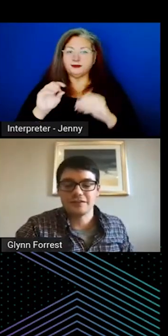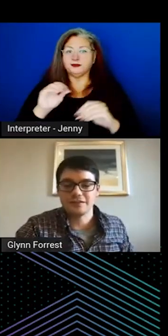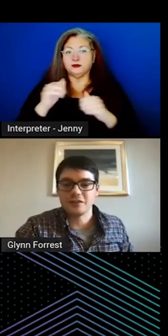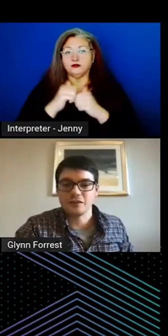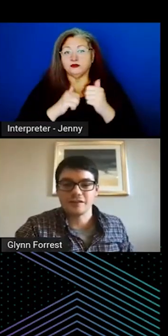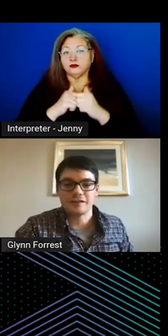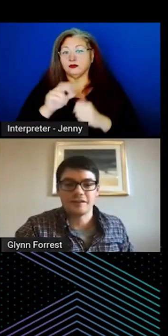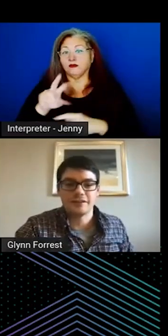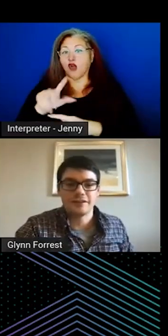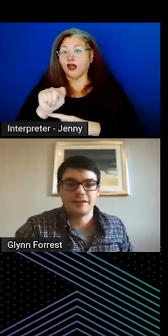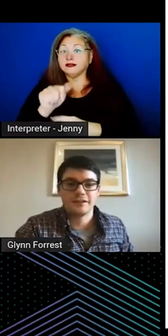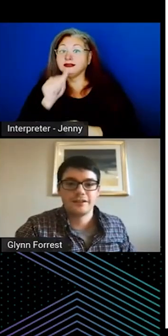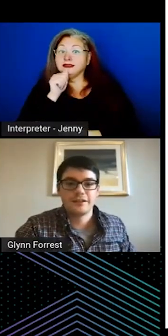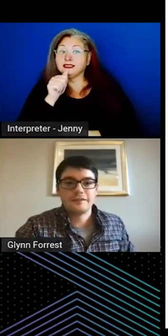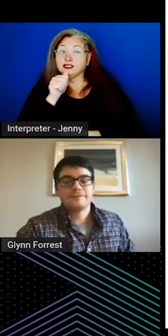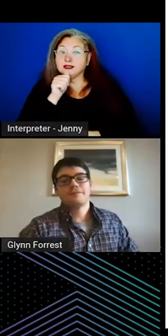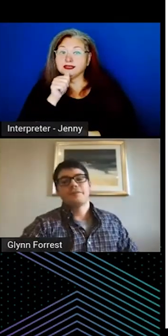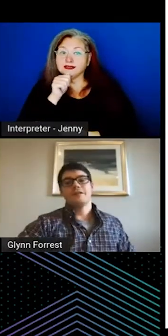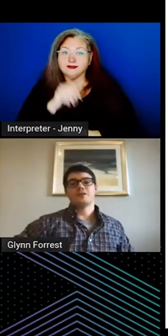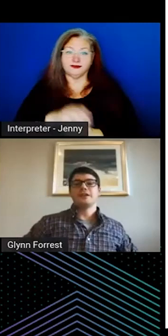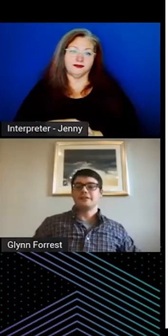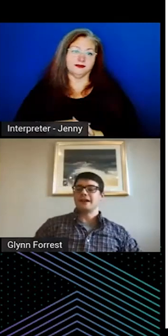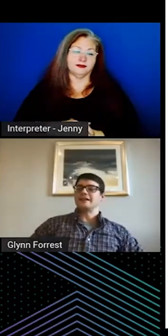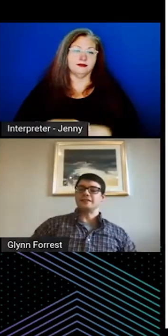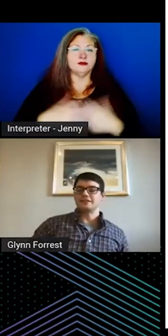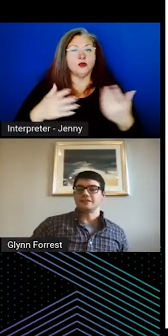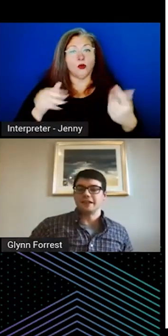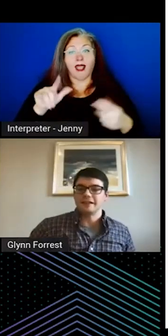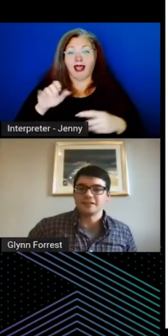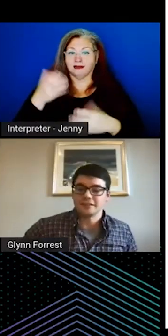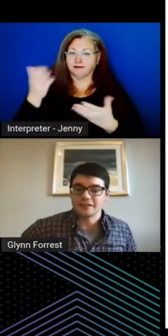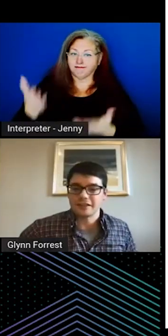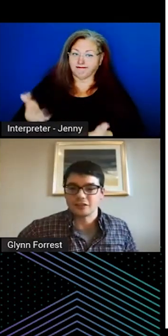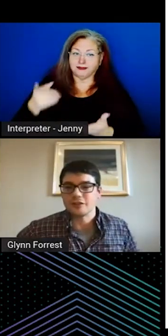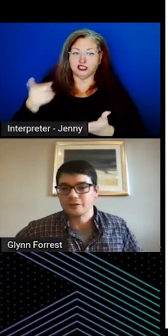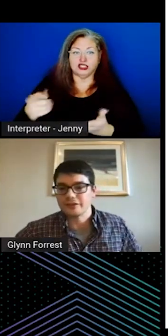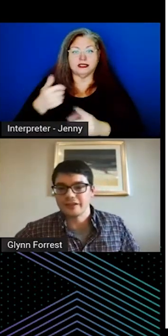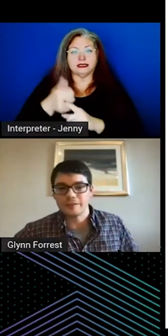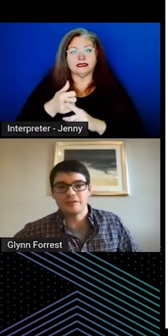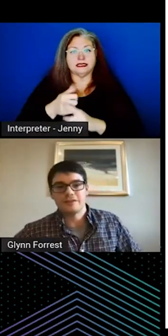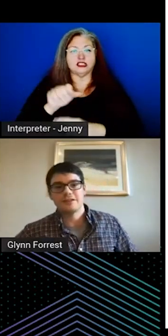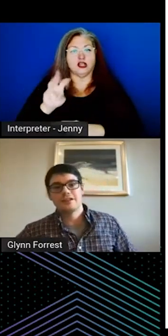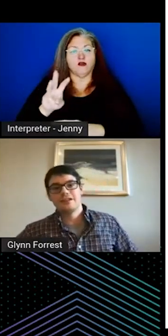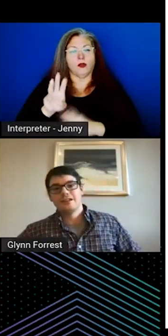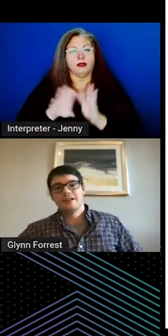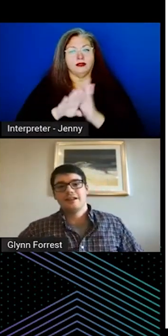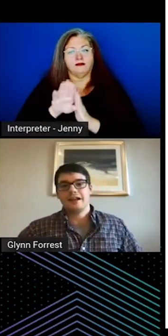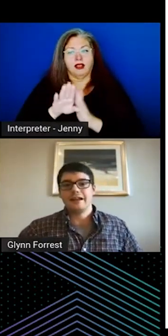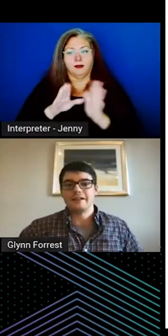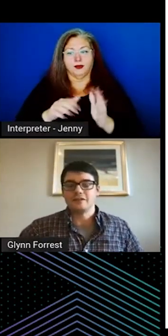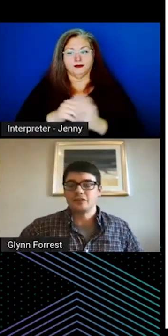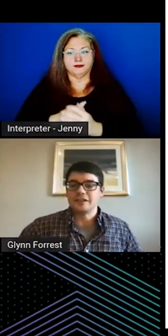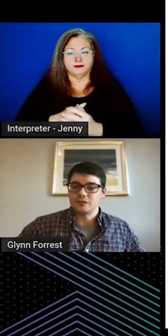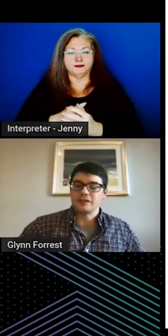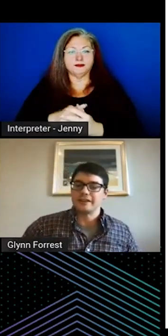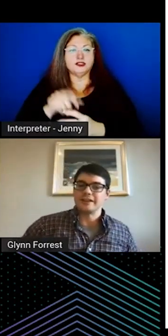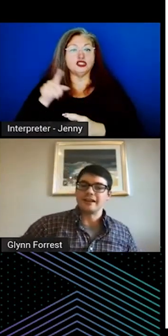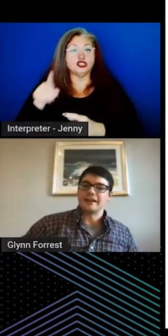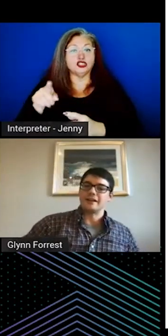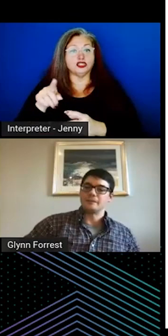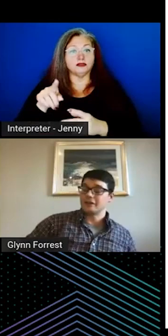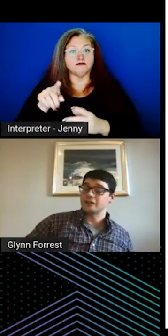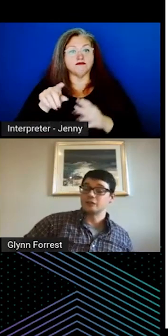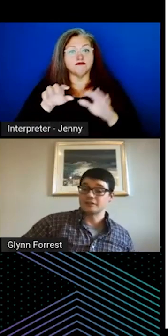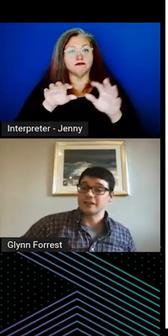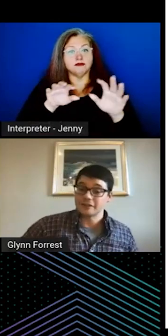vault secrets. So we have Alice, and Alice is a software developer, and she has written